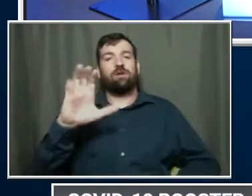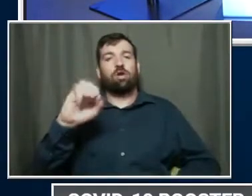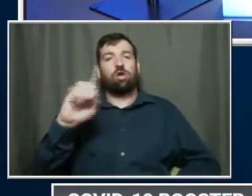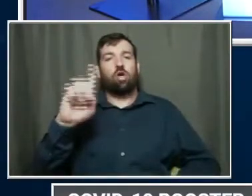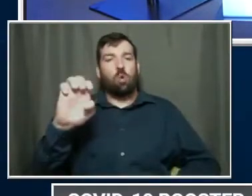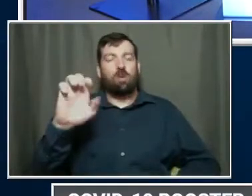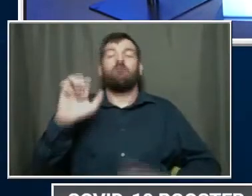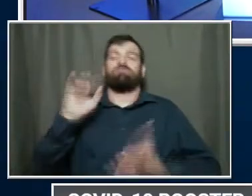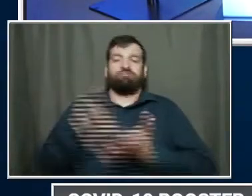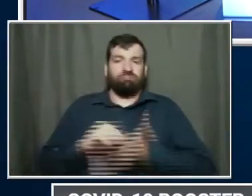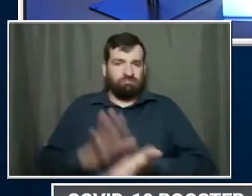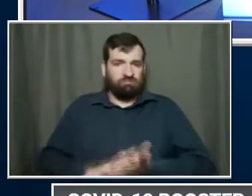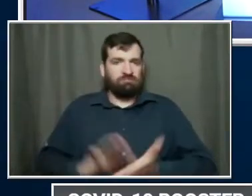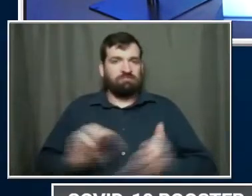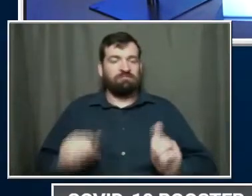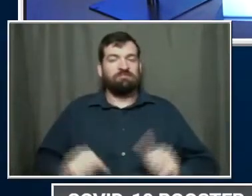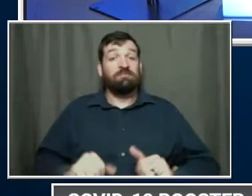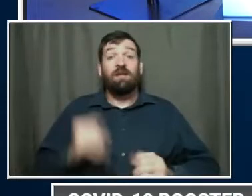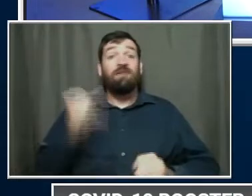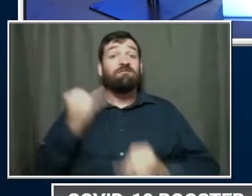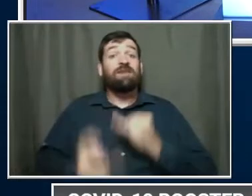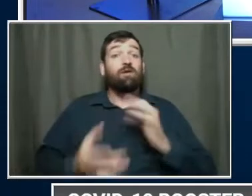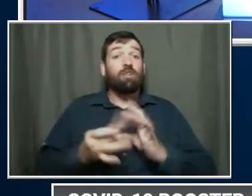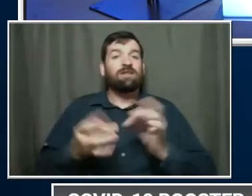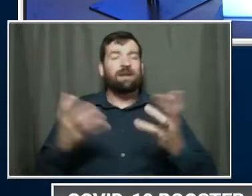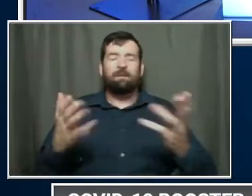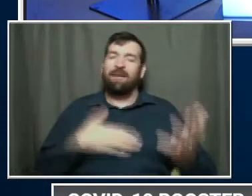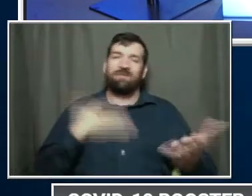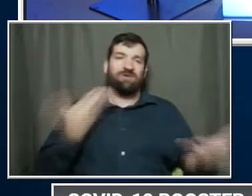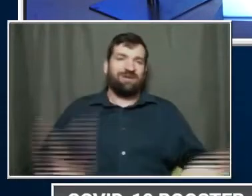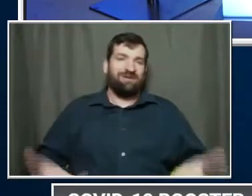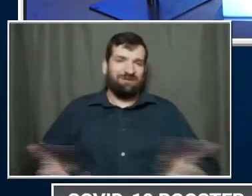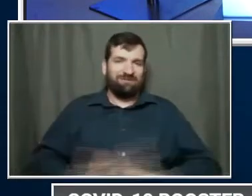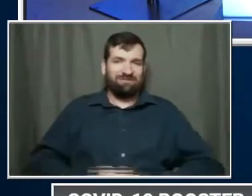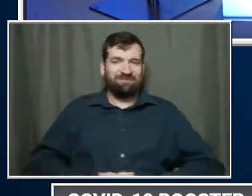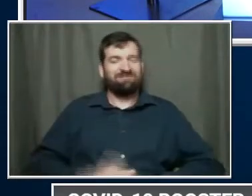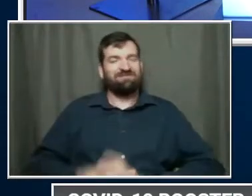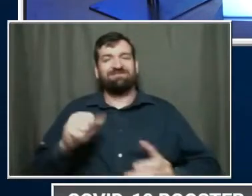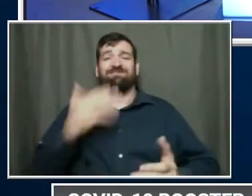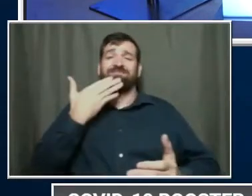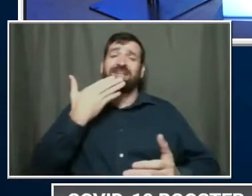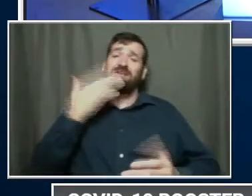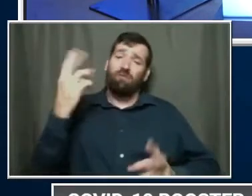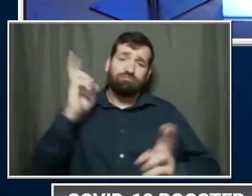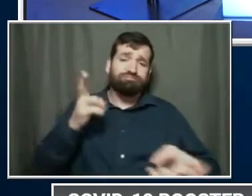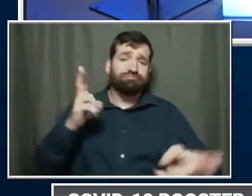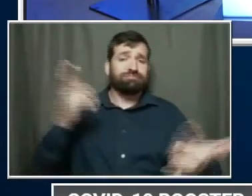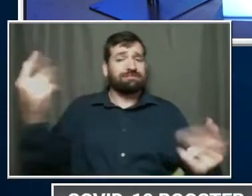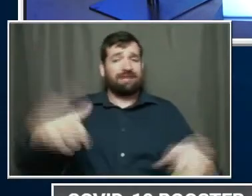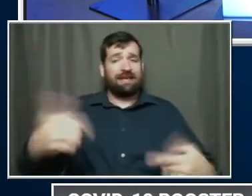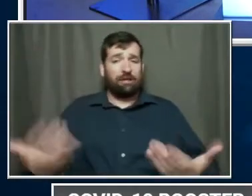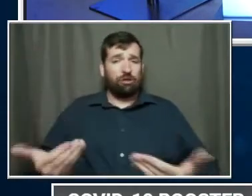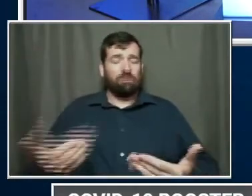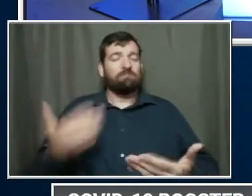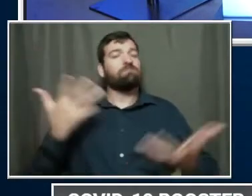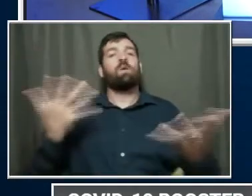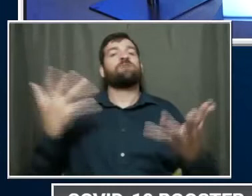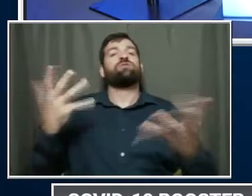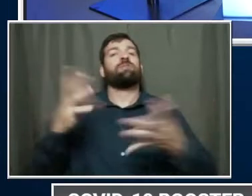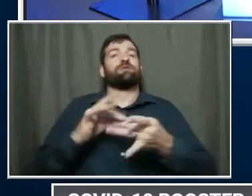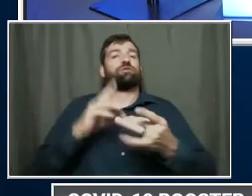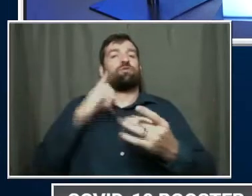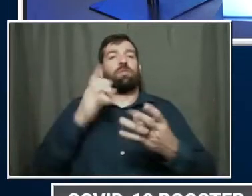going to coin that. Okay. Final thoughts from you. I'm so glad you're here today. Yeah. Thank you for hustling in and being with us. And just what's your message to the public